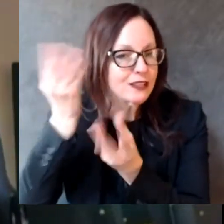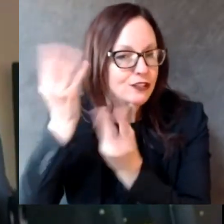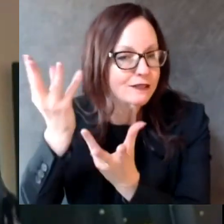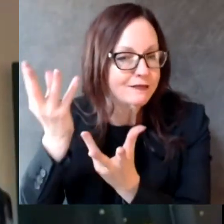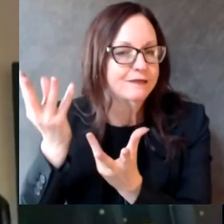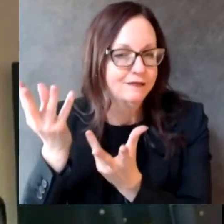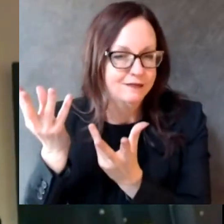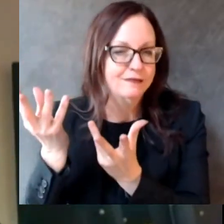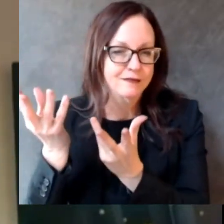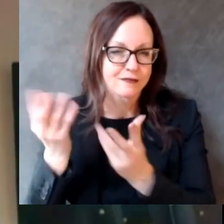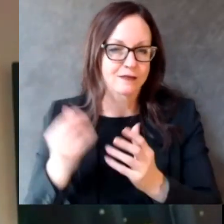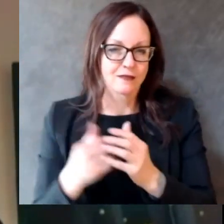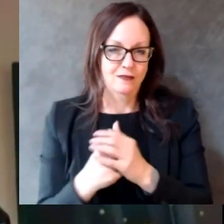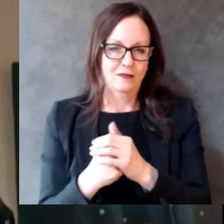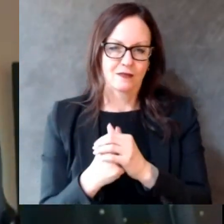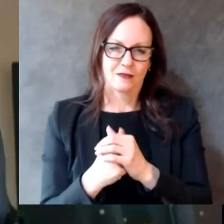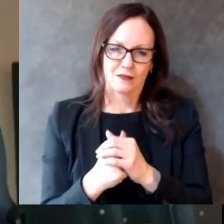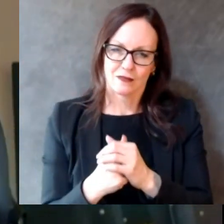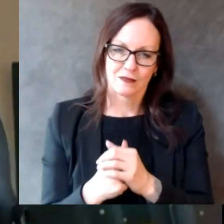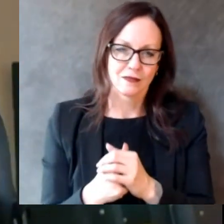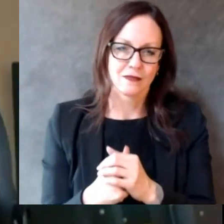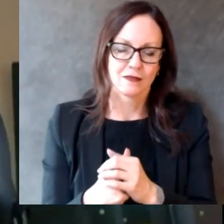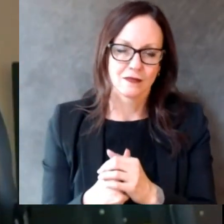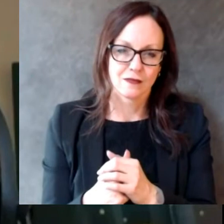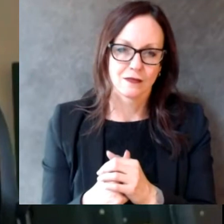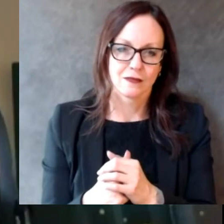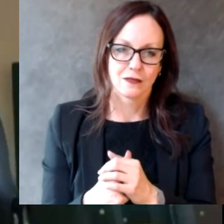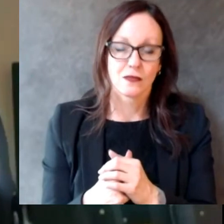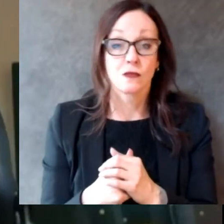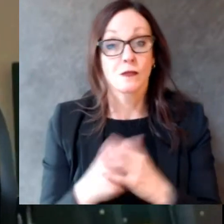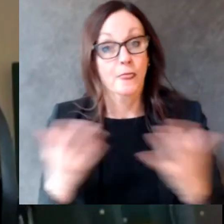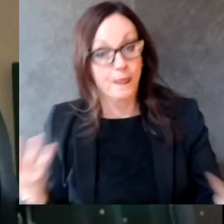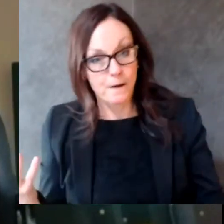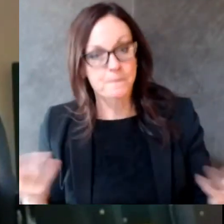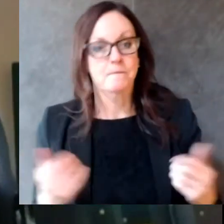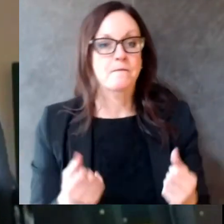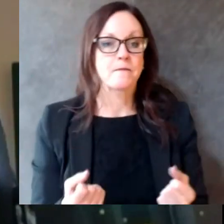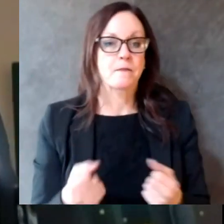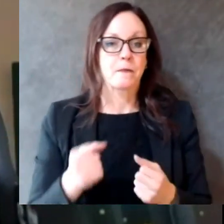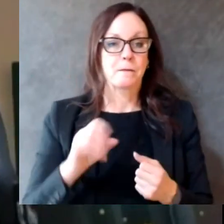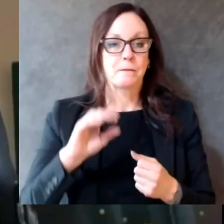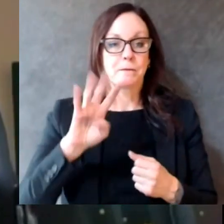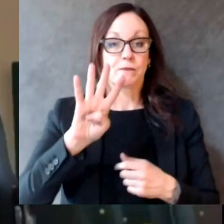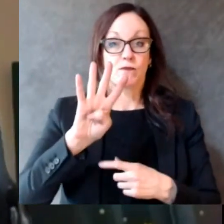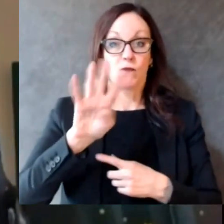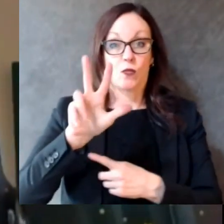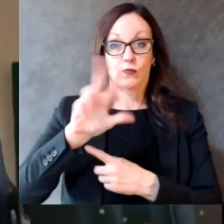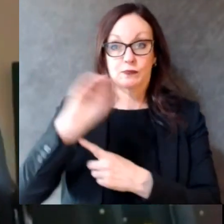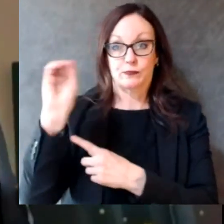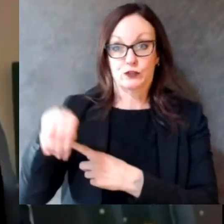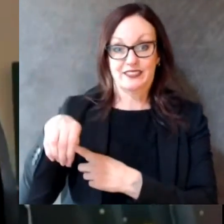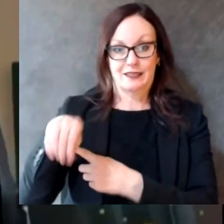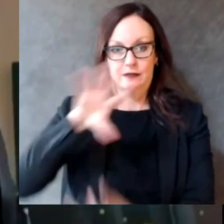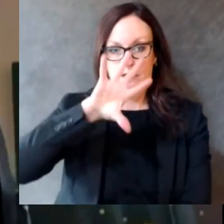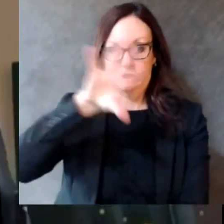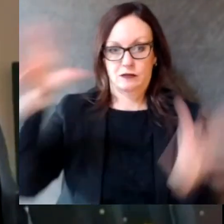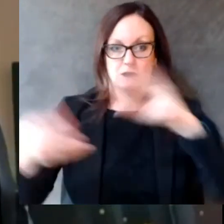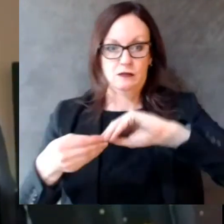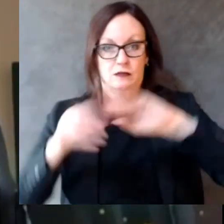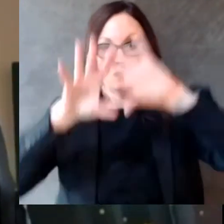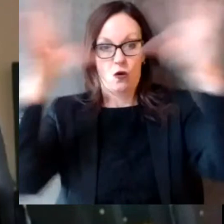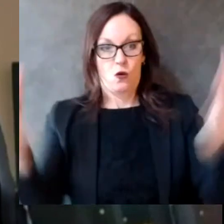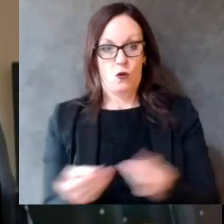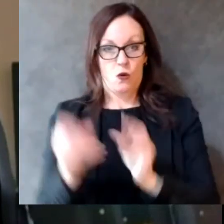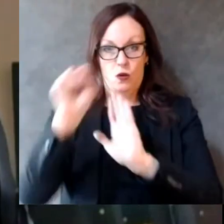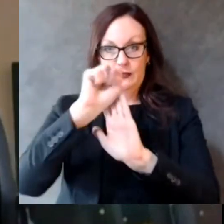when we say 43.4% currently have their first vaccine, that's of the total population, of which almost